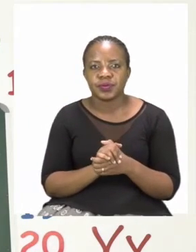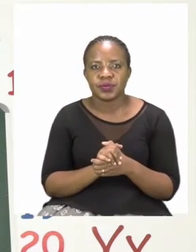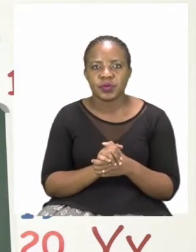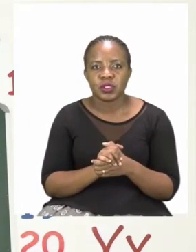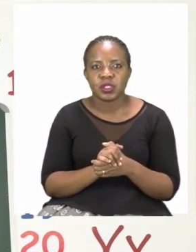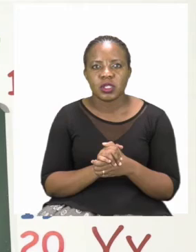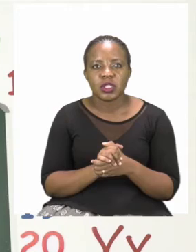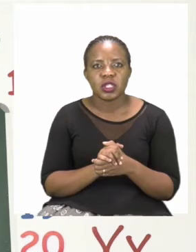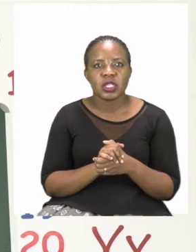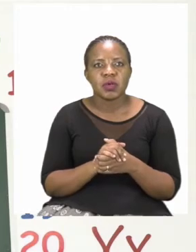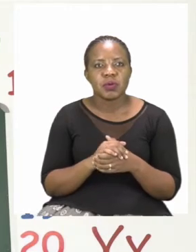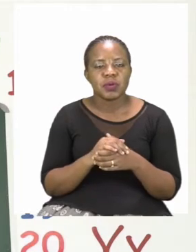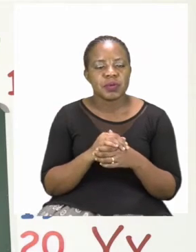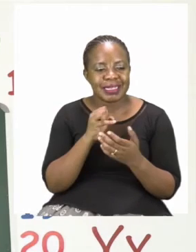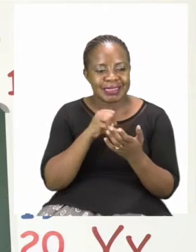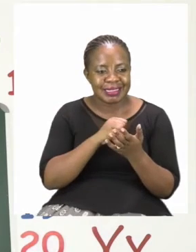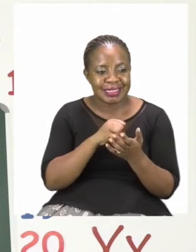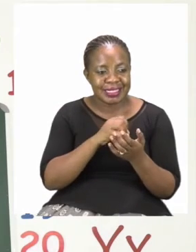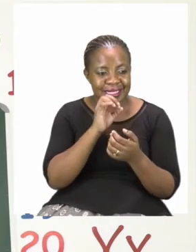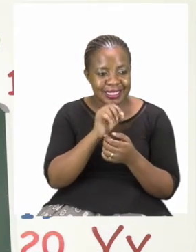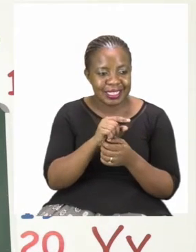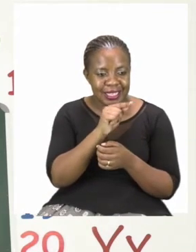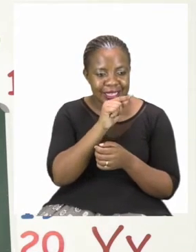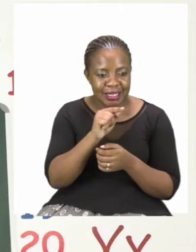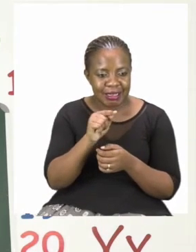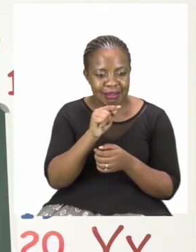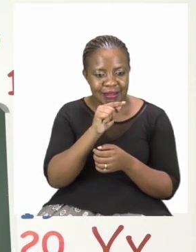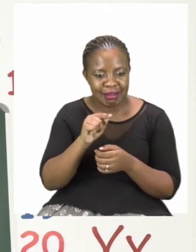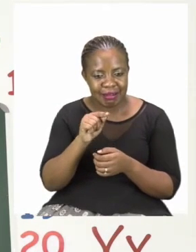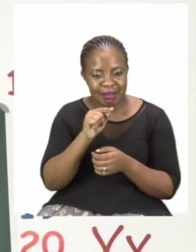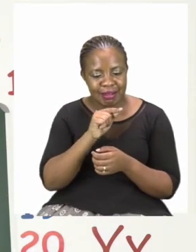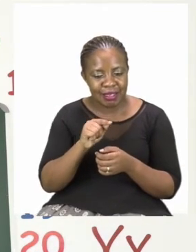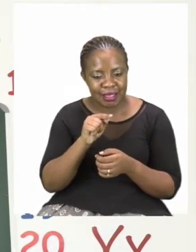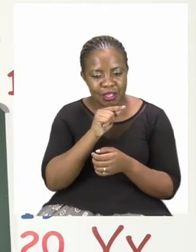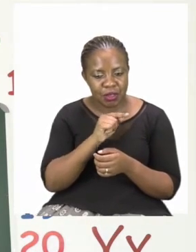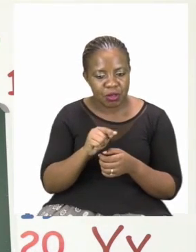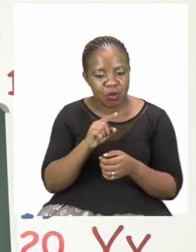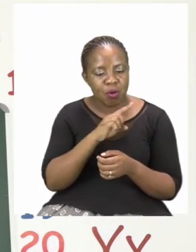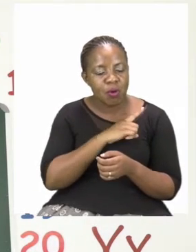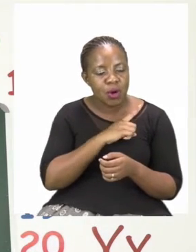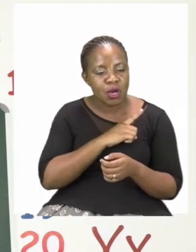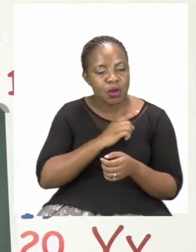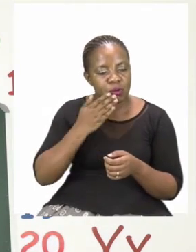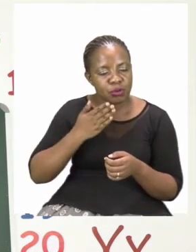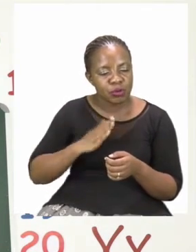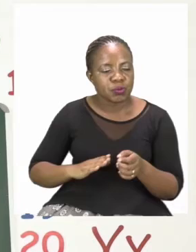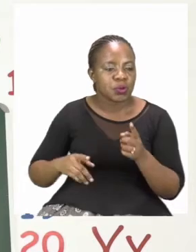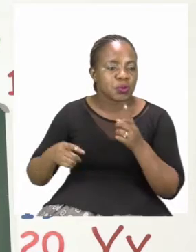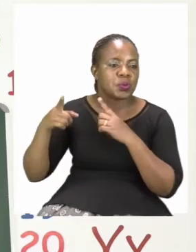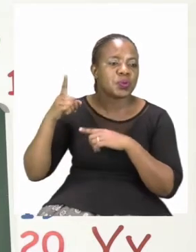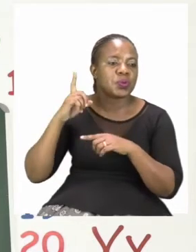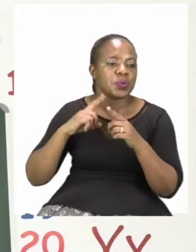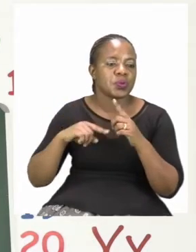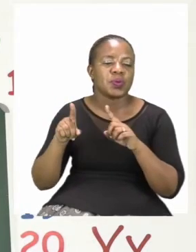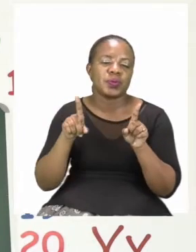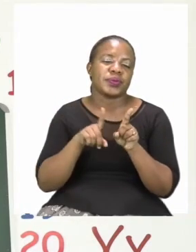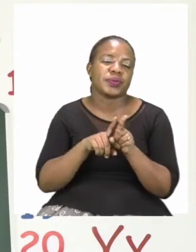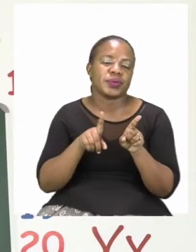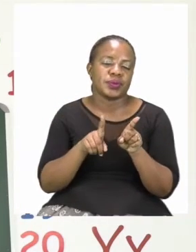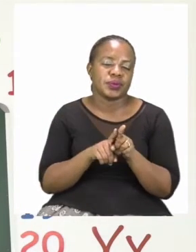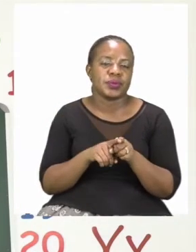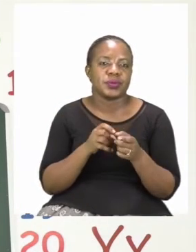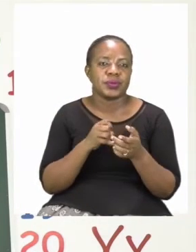our seeds so that we don't count another seed. All right, are we ready? You with